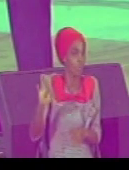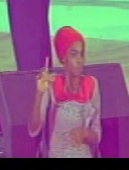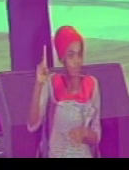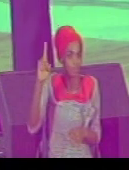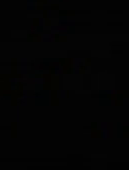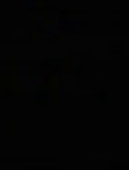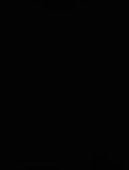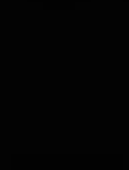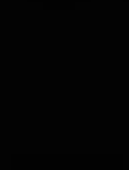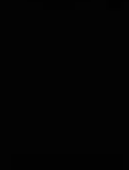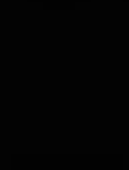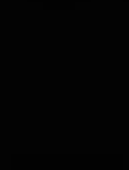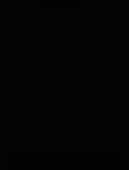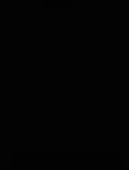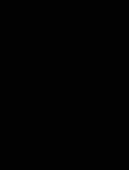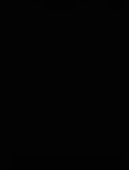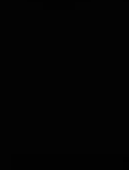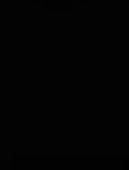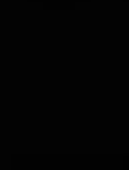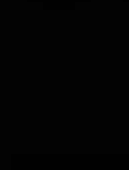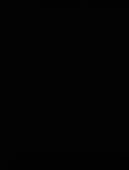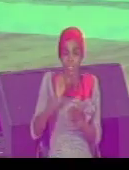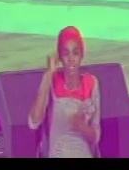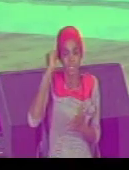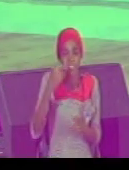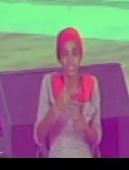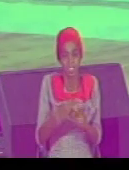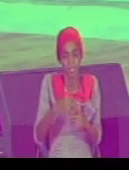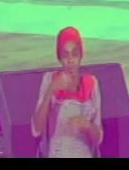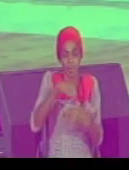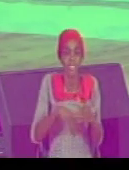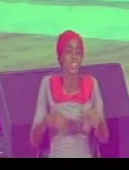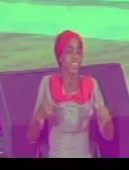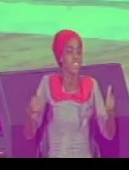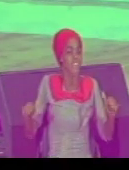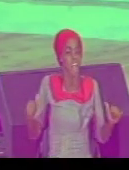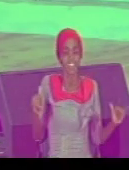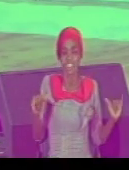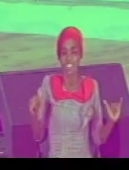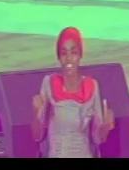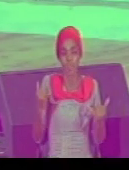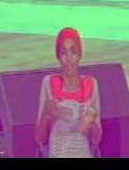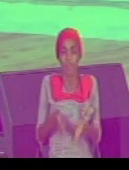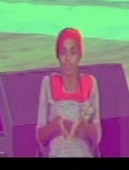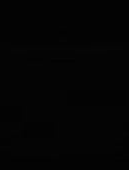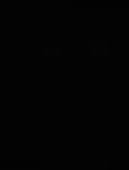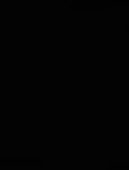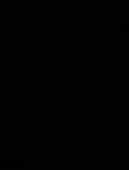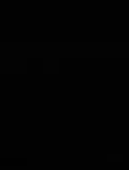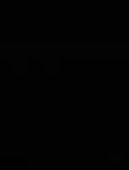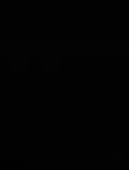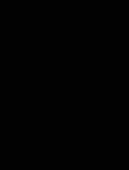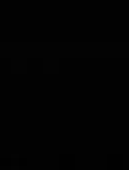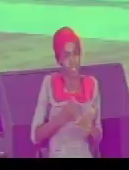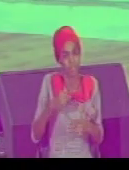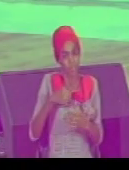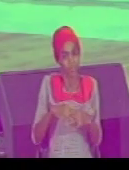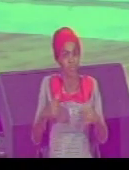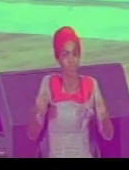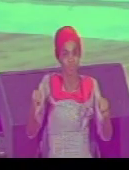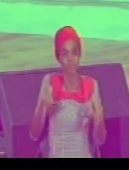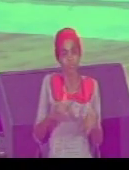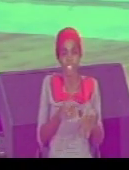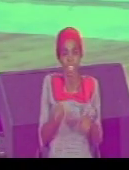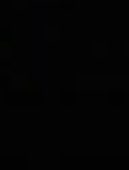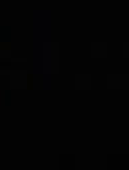in the dance. Now, we must use the dancing that some people have in their various